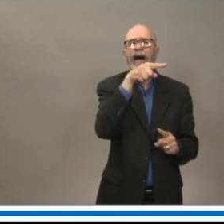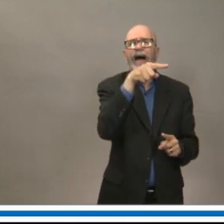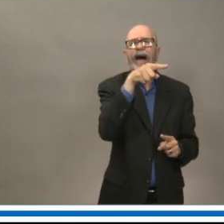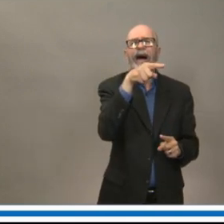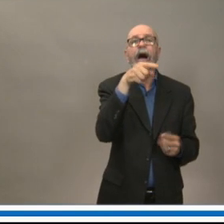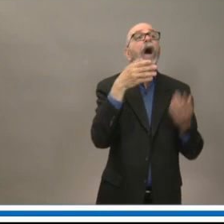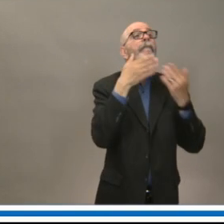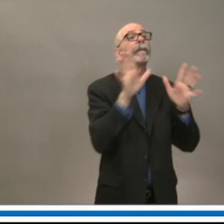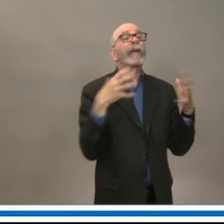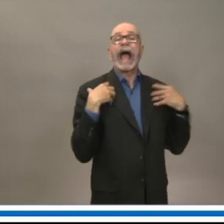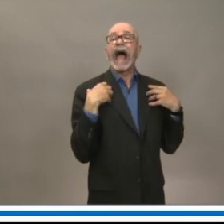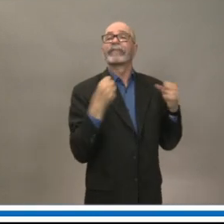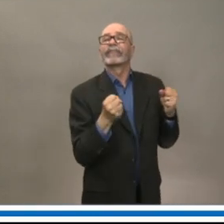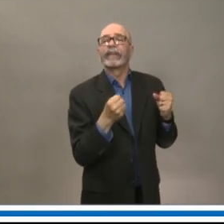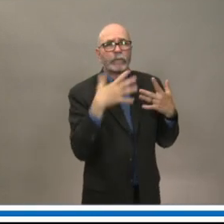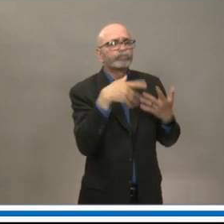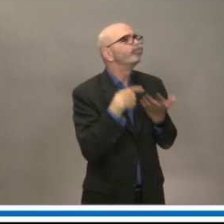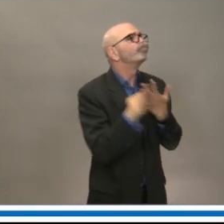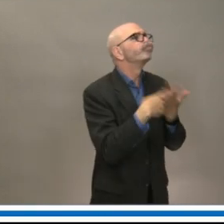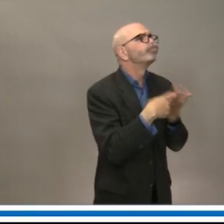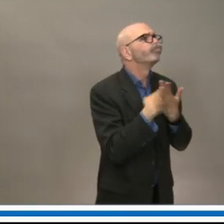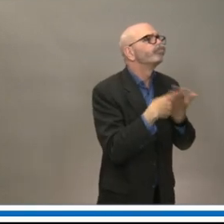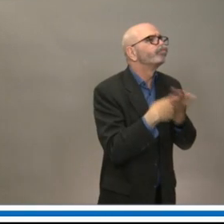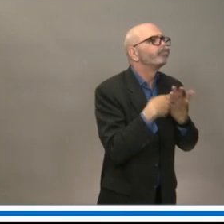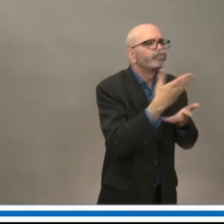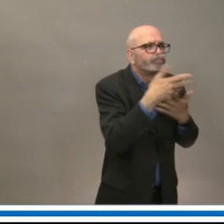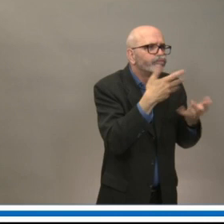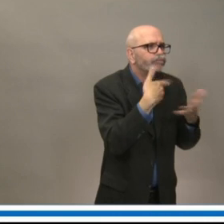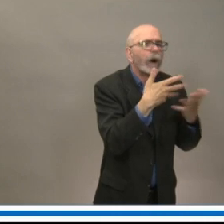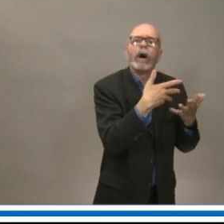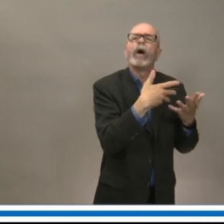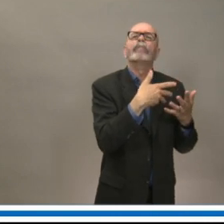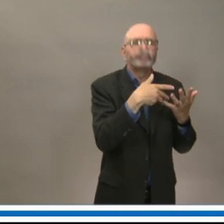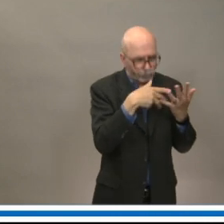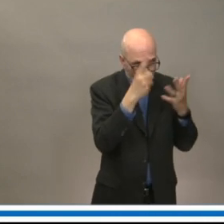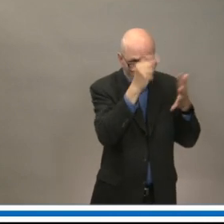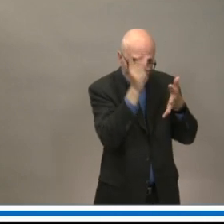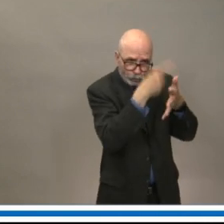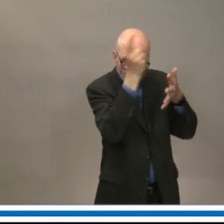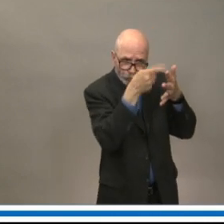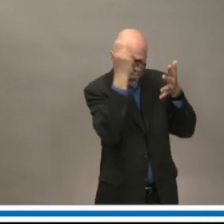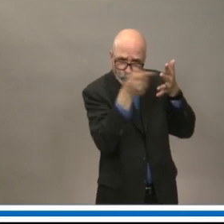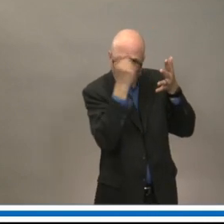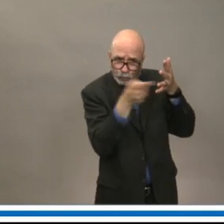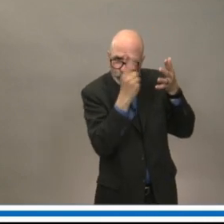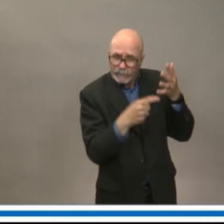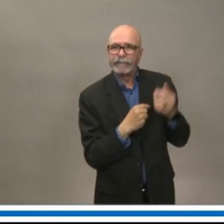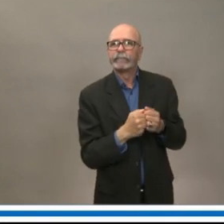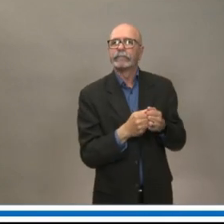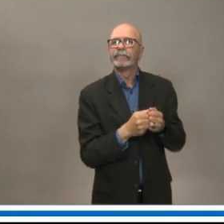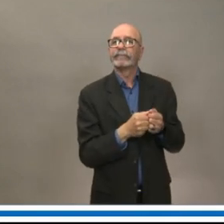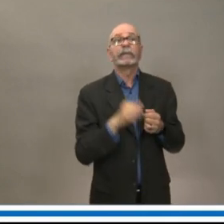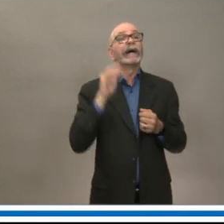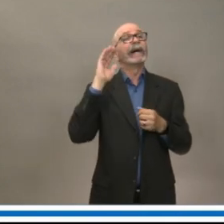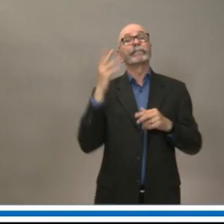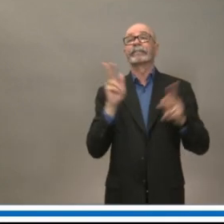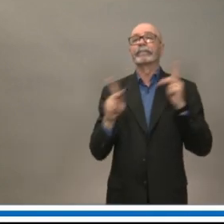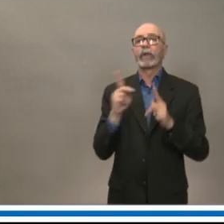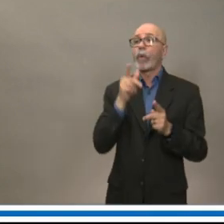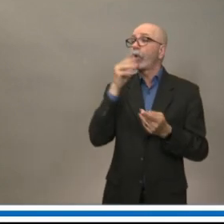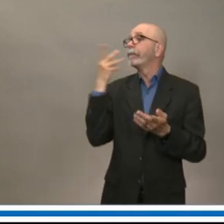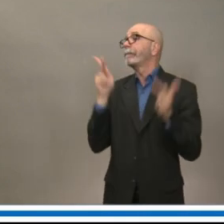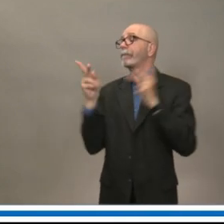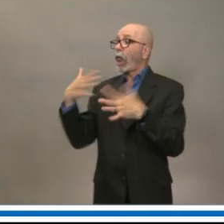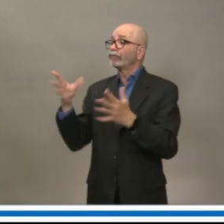and apparently protocols have been followed, and there appears to be a low risk to customers. But this is something that keeps